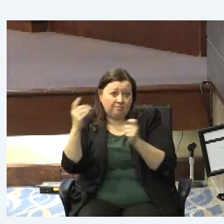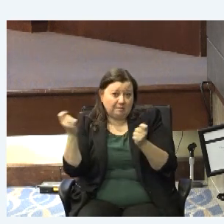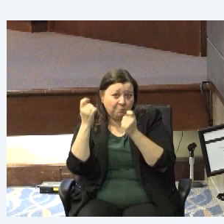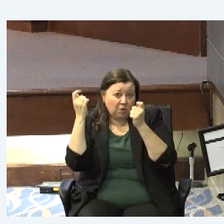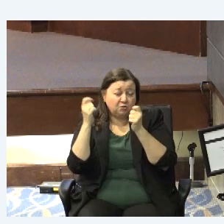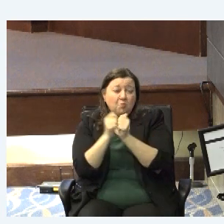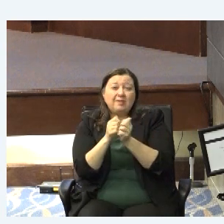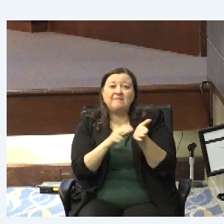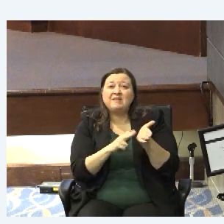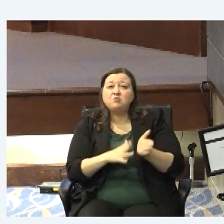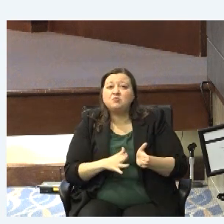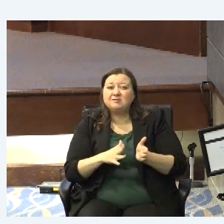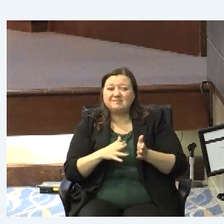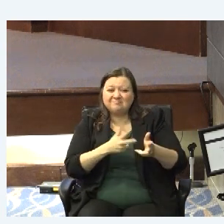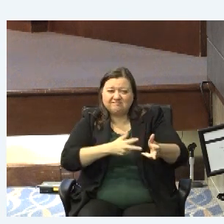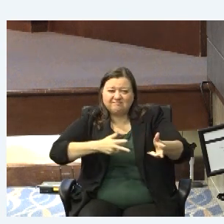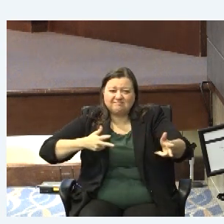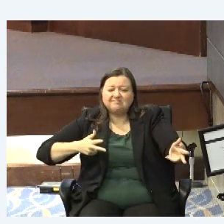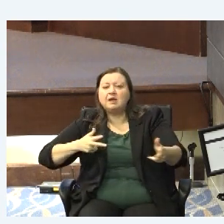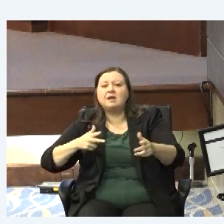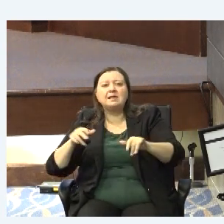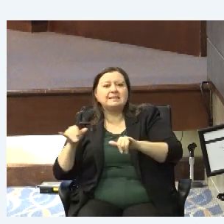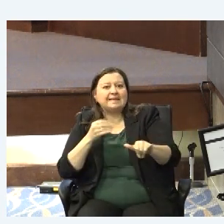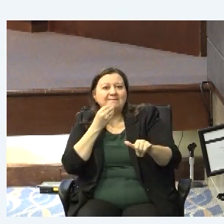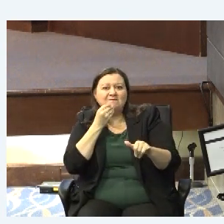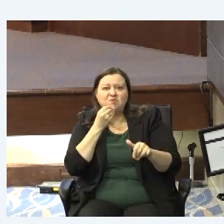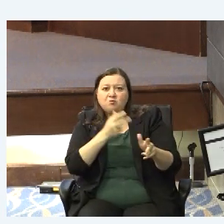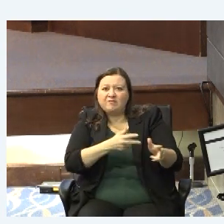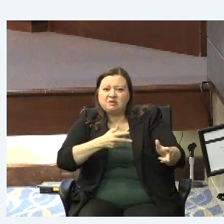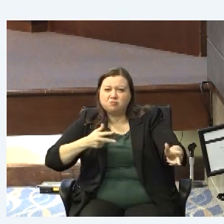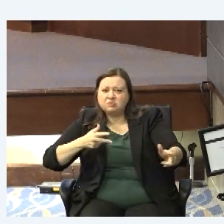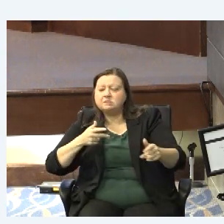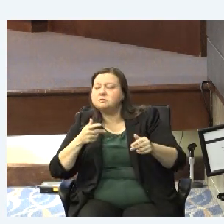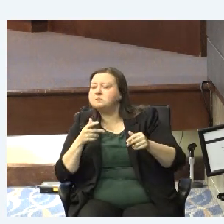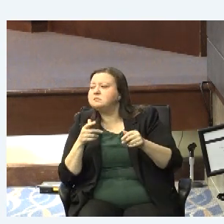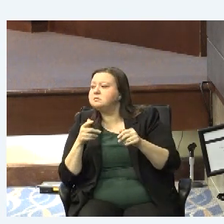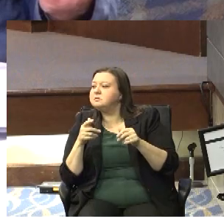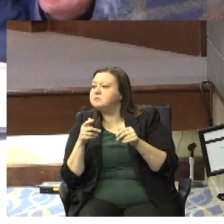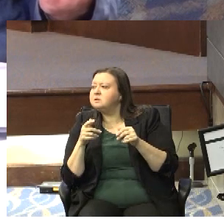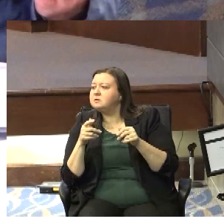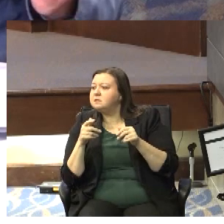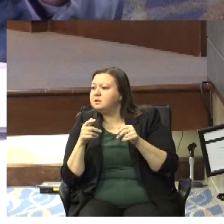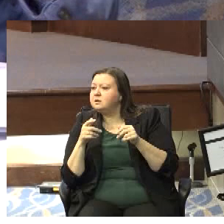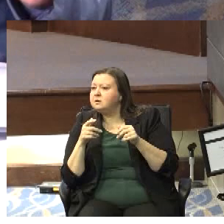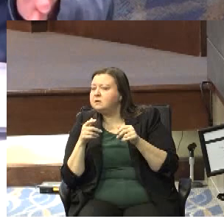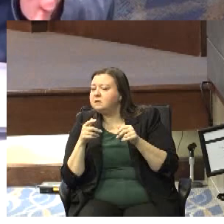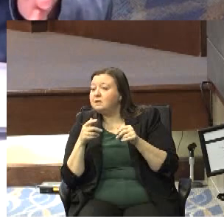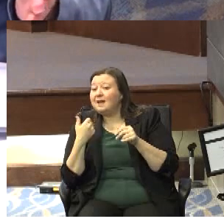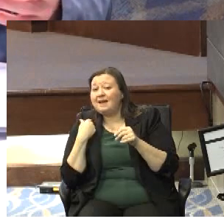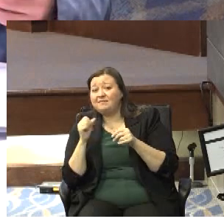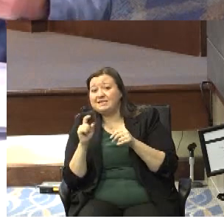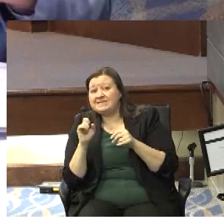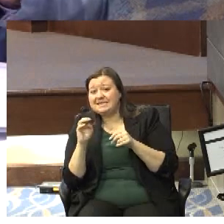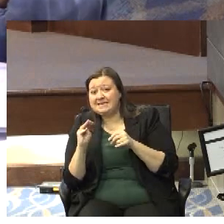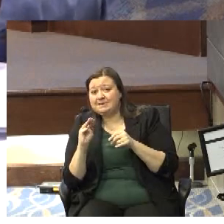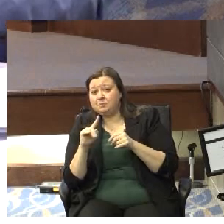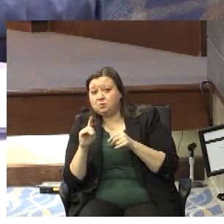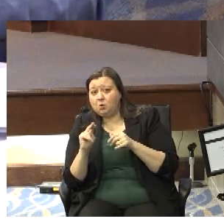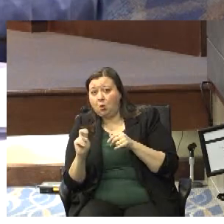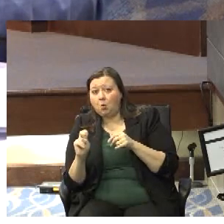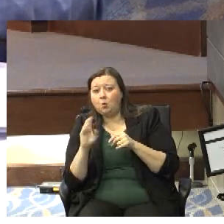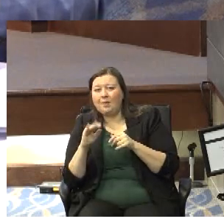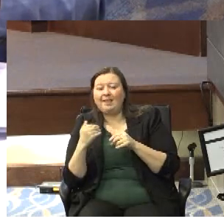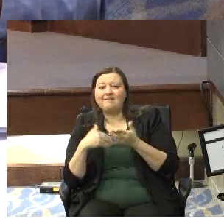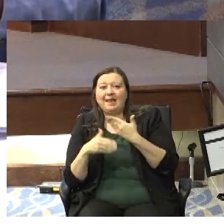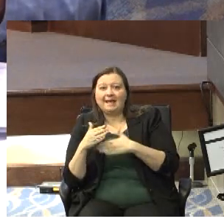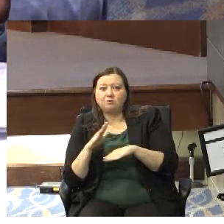with vendors along the river, about the same number of food vendors. Cool thing about this, though, is you have a steam zone where there'll be